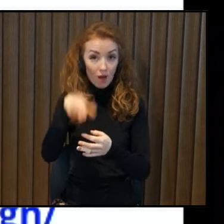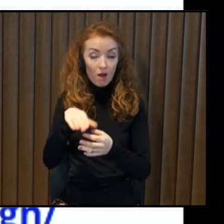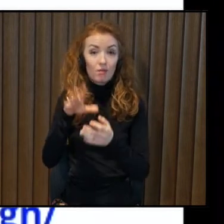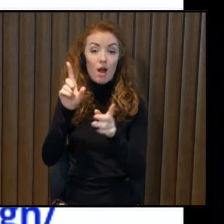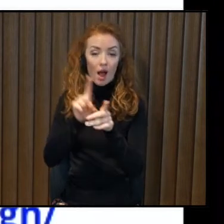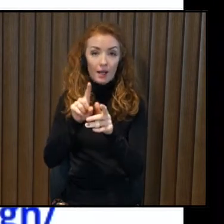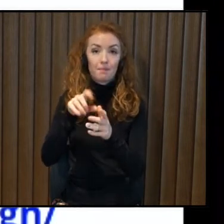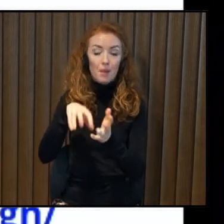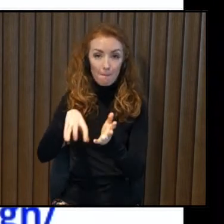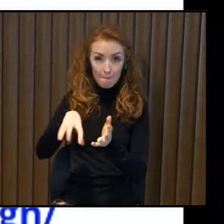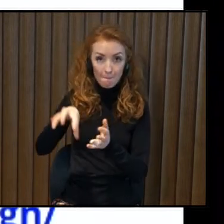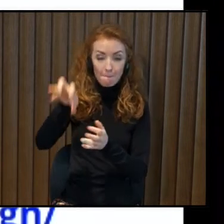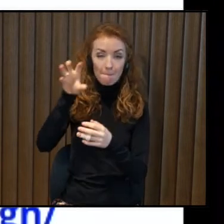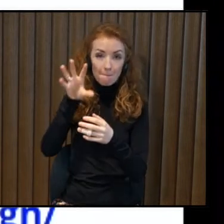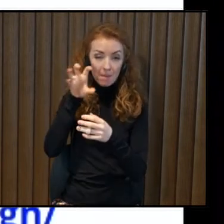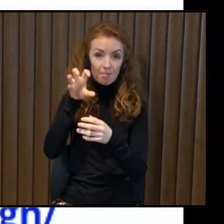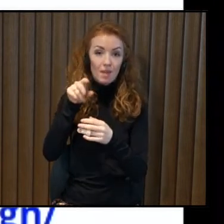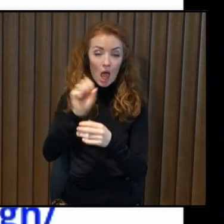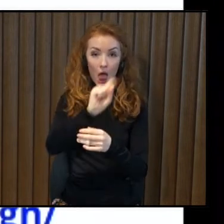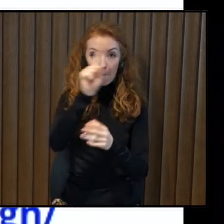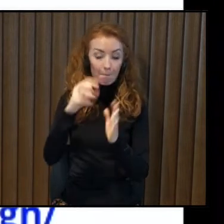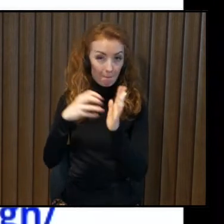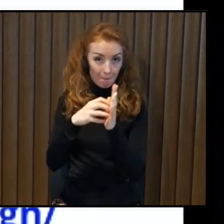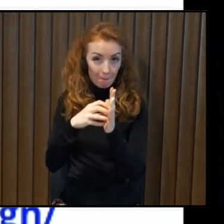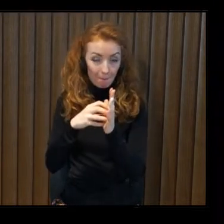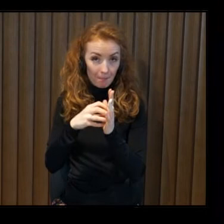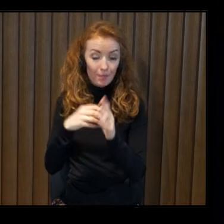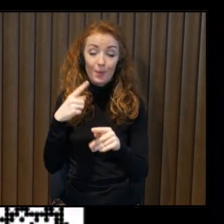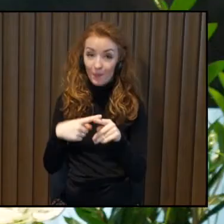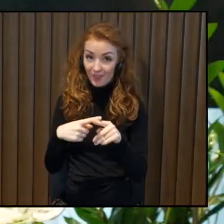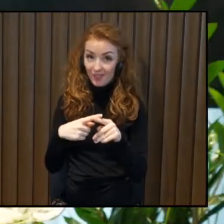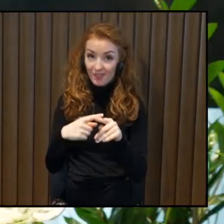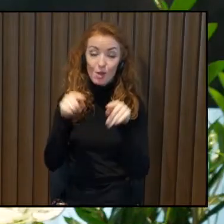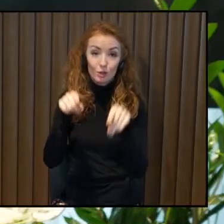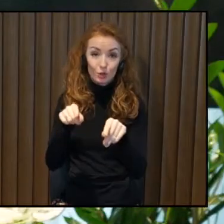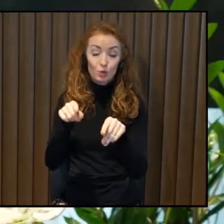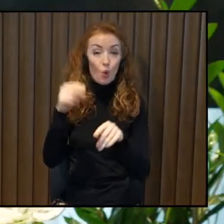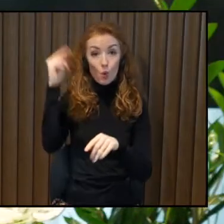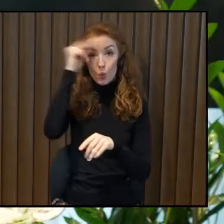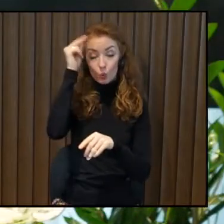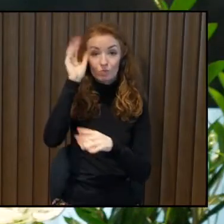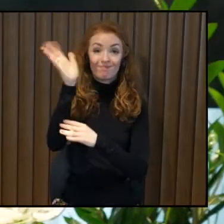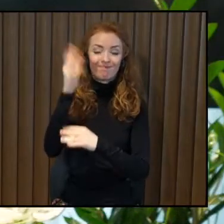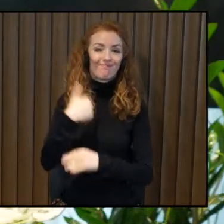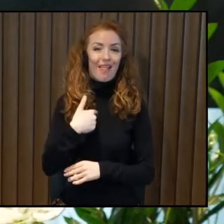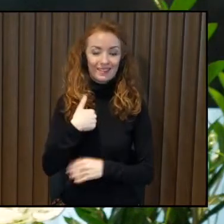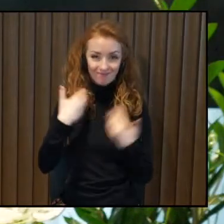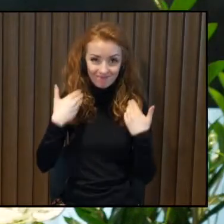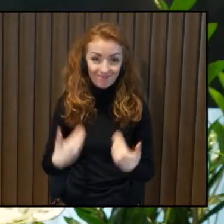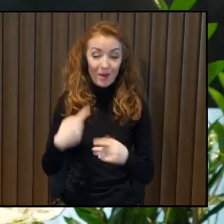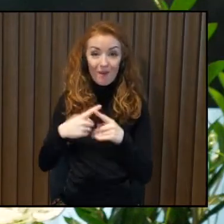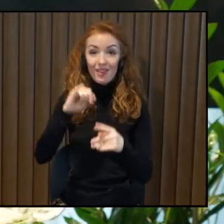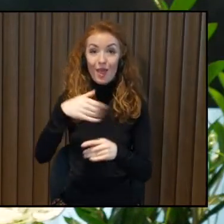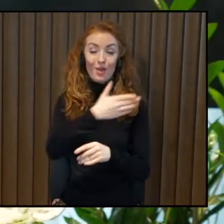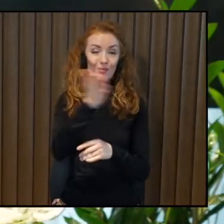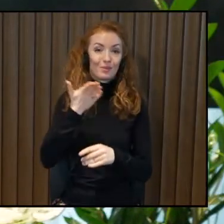and I know the teacher who teaches it because it's me. And if you like this presentation, please connect with me online. I'm all over the social